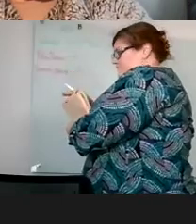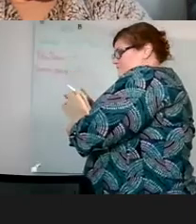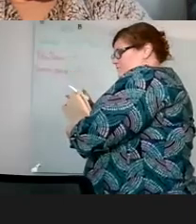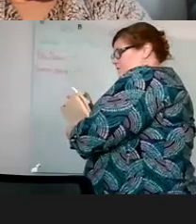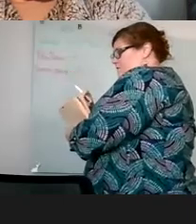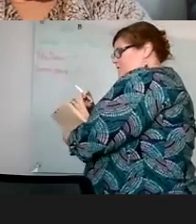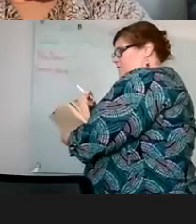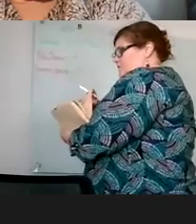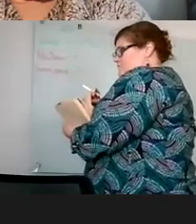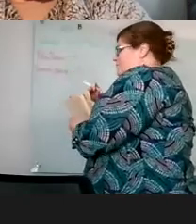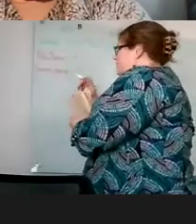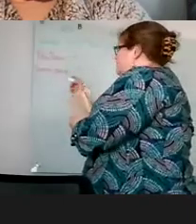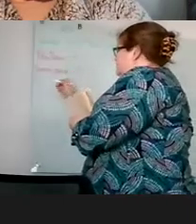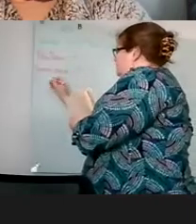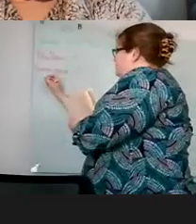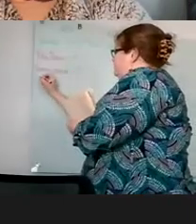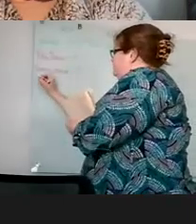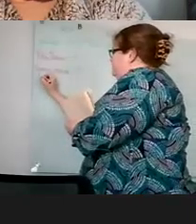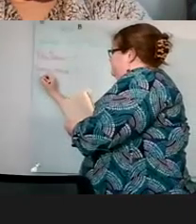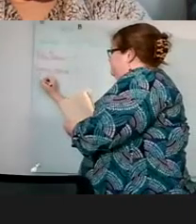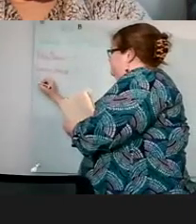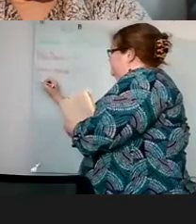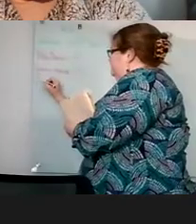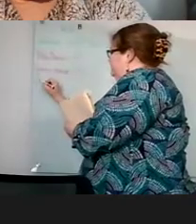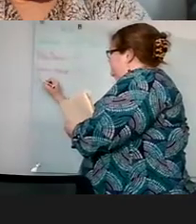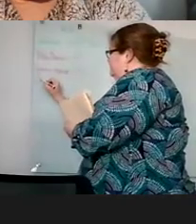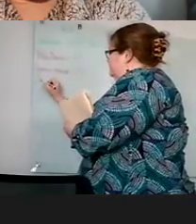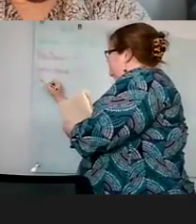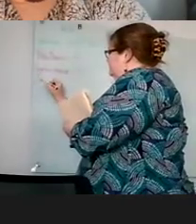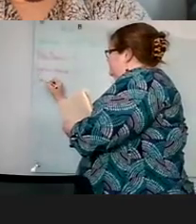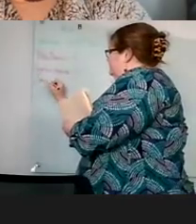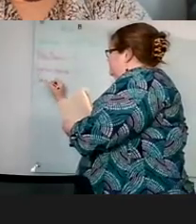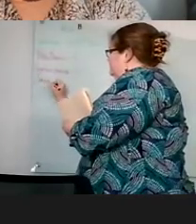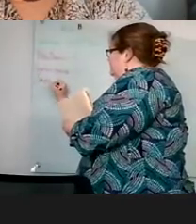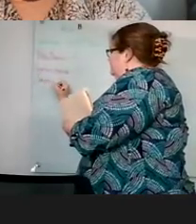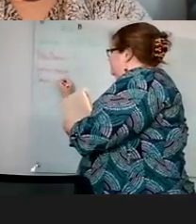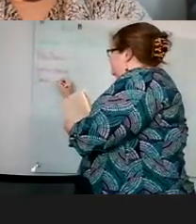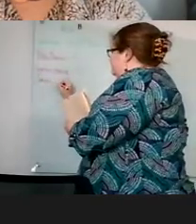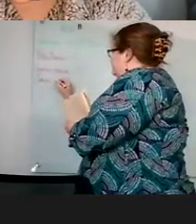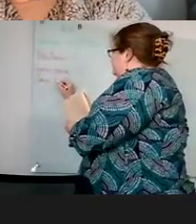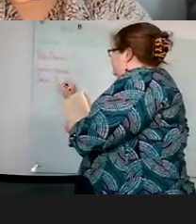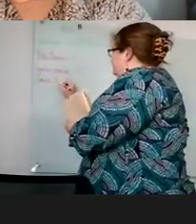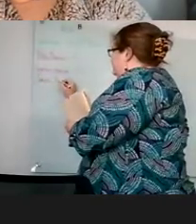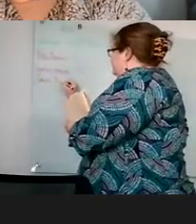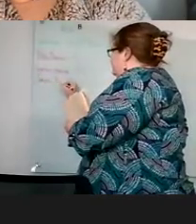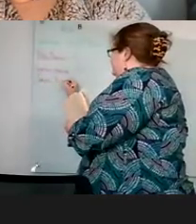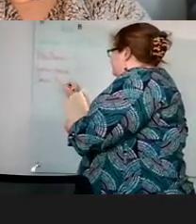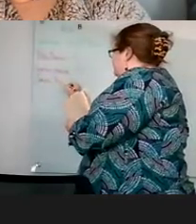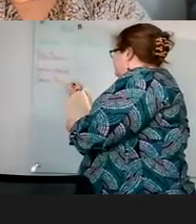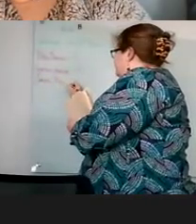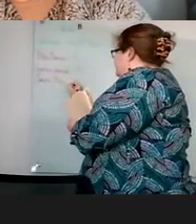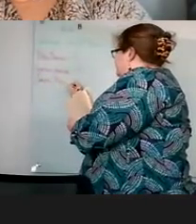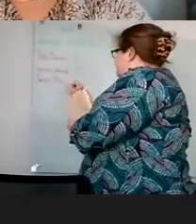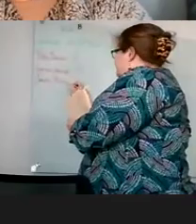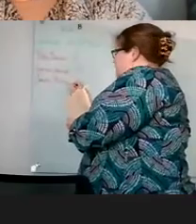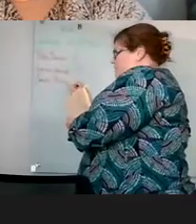greater independence all the way around, making them more of a contributing member to our society all the way